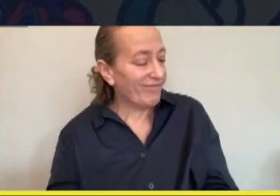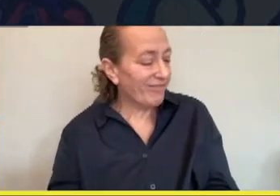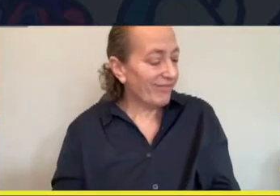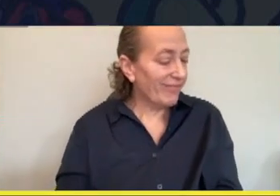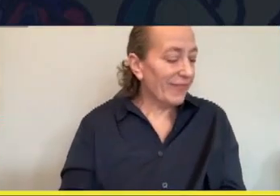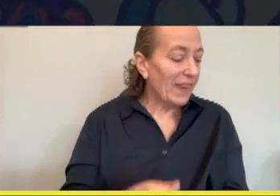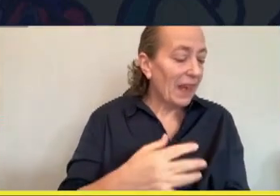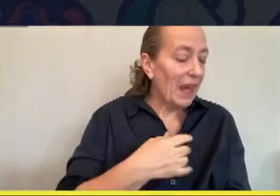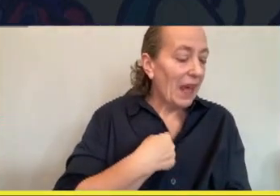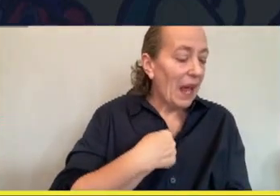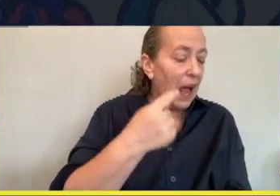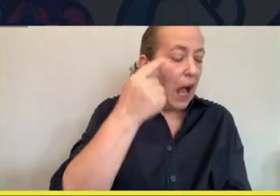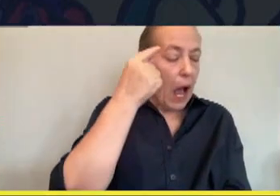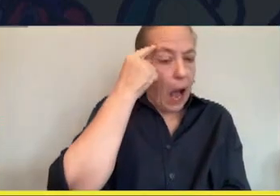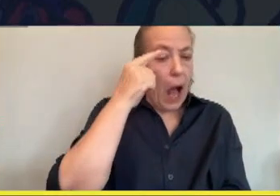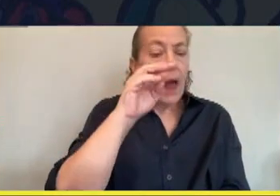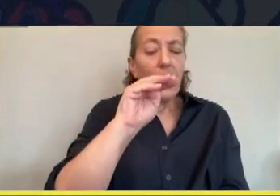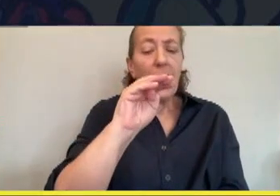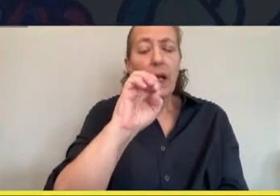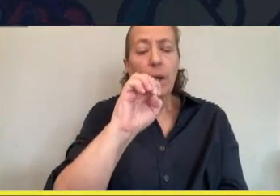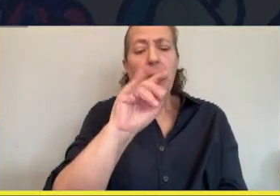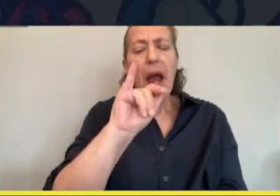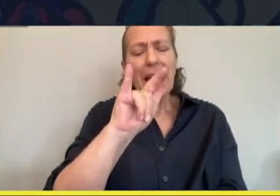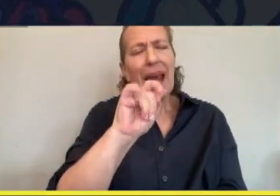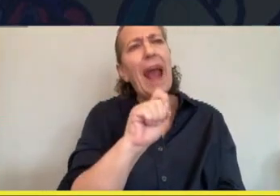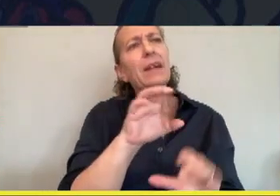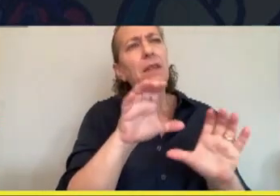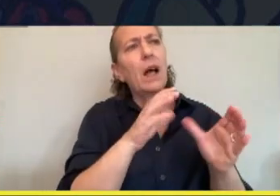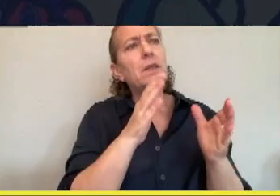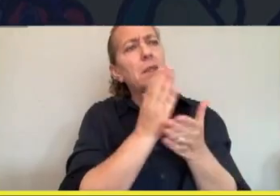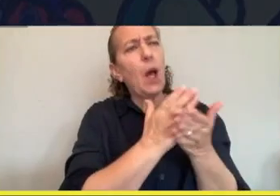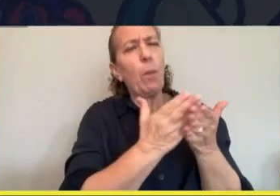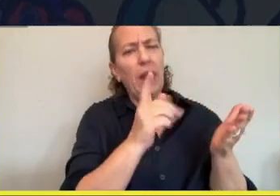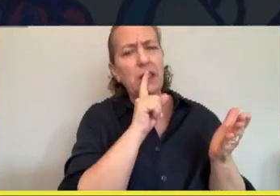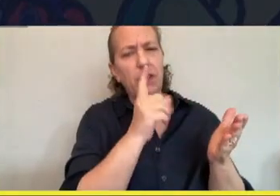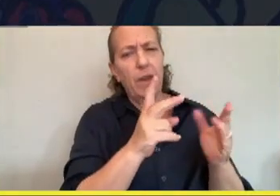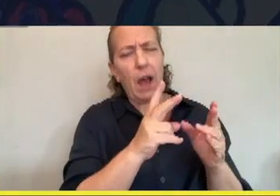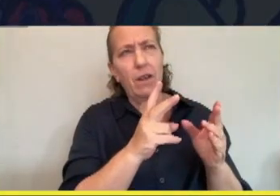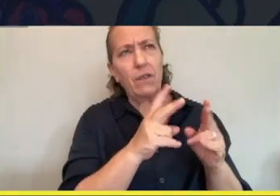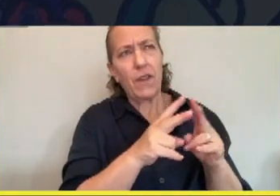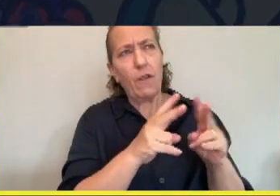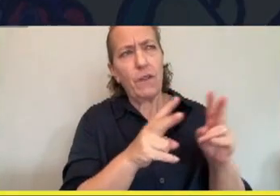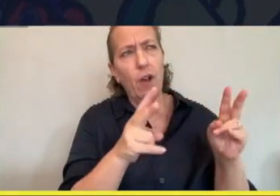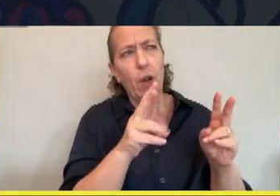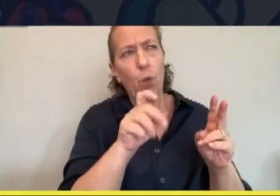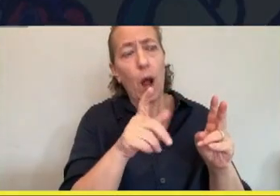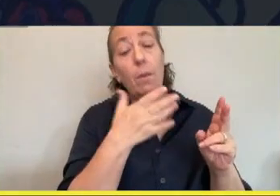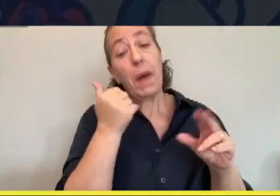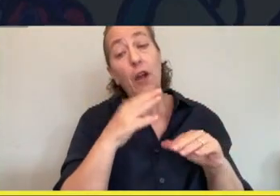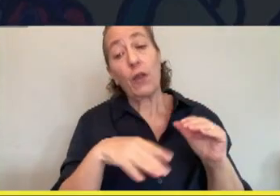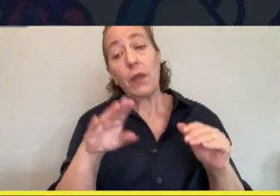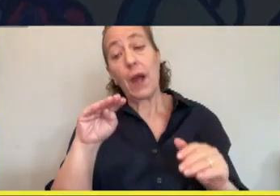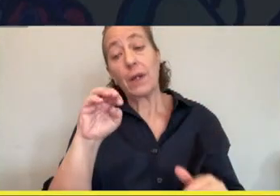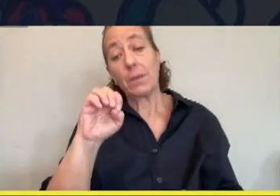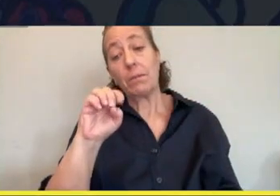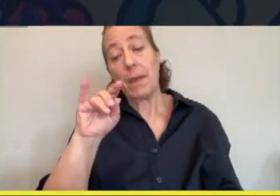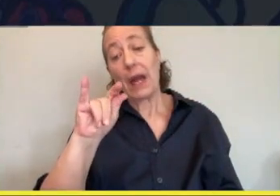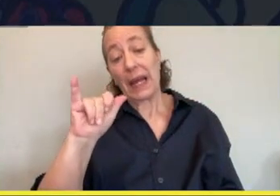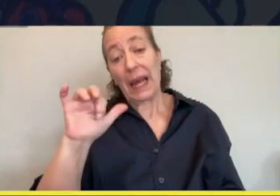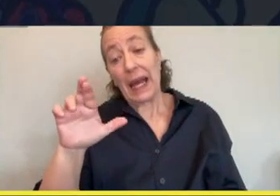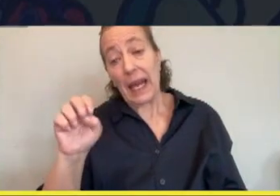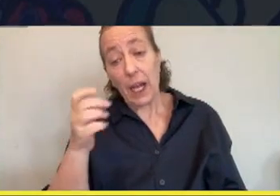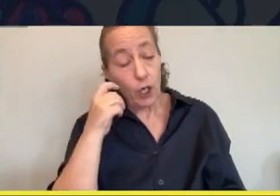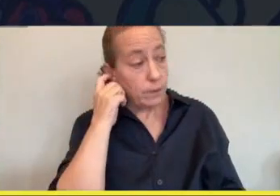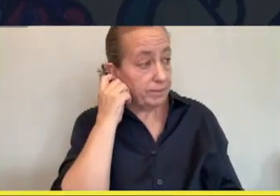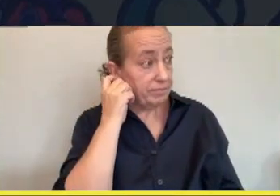well in some things, and much better than Medicare does. For example, getting assistive